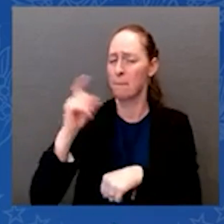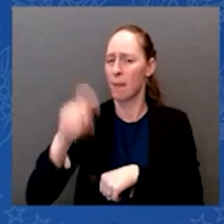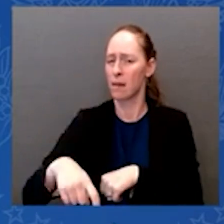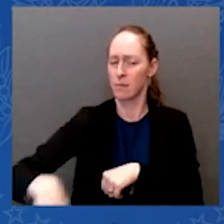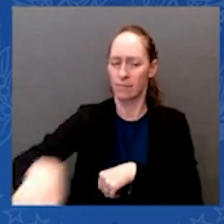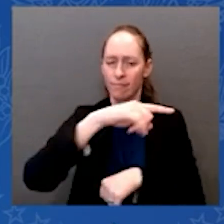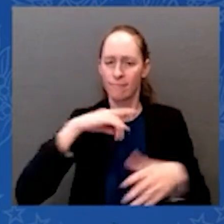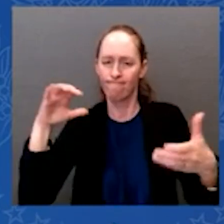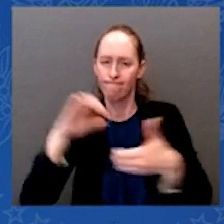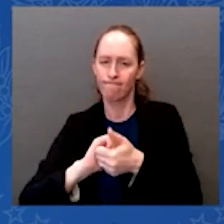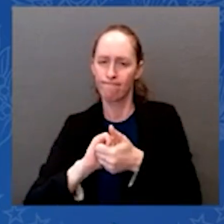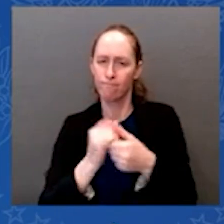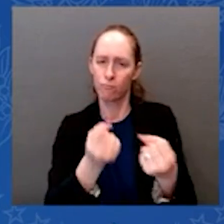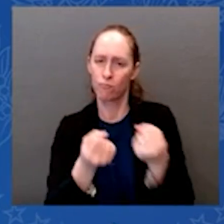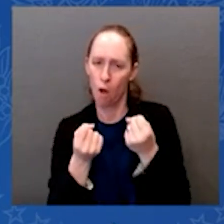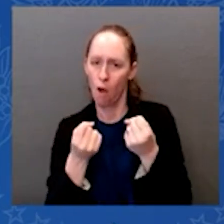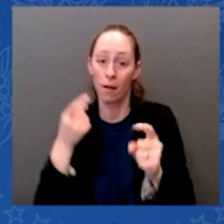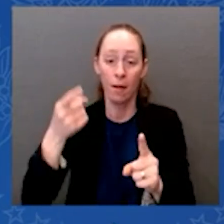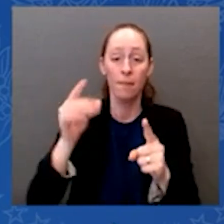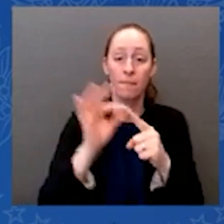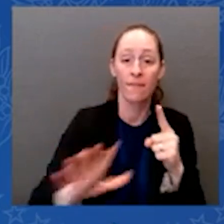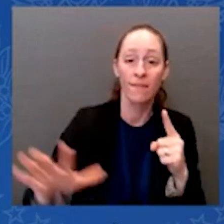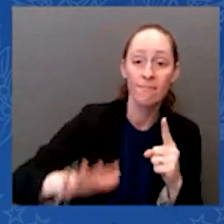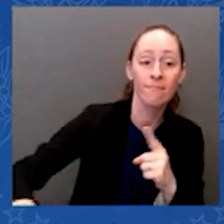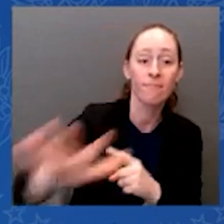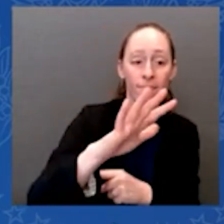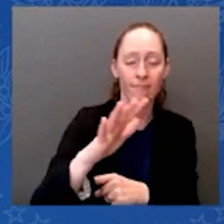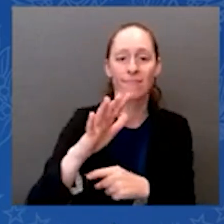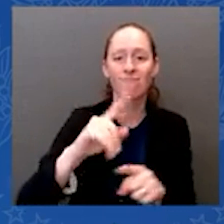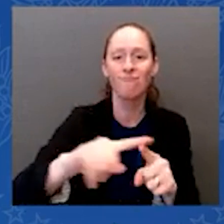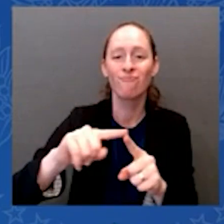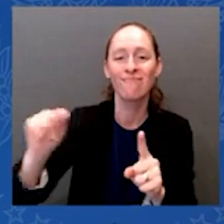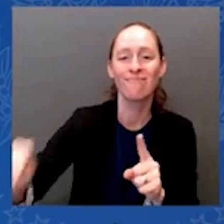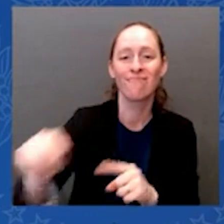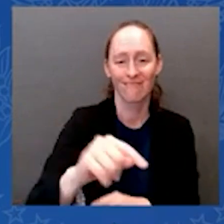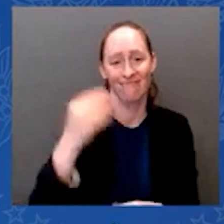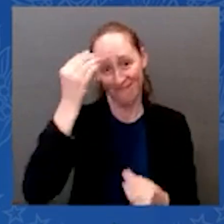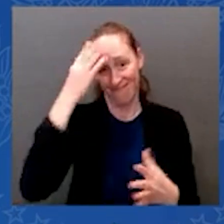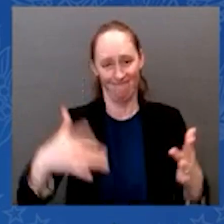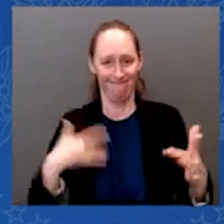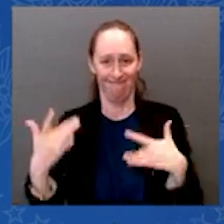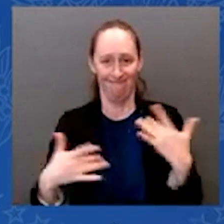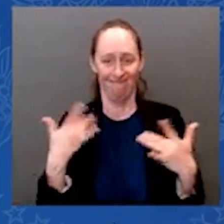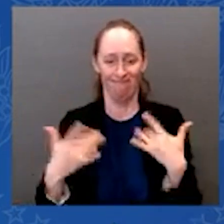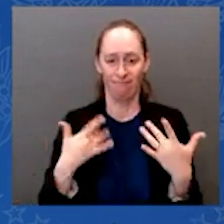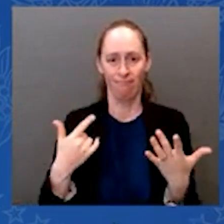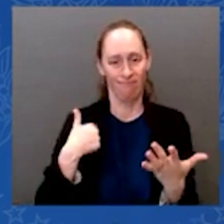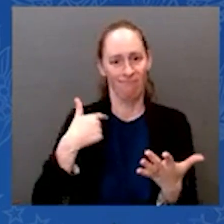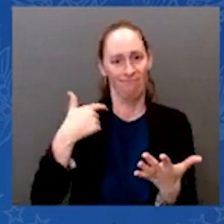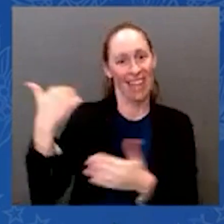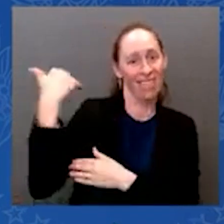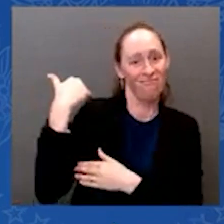be the first U.S. president to address the forum last year. And Vice President Harris shared our vision for cooperation